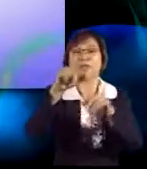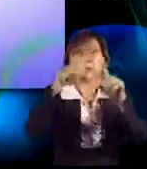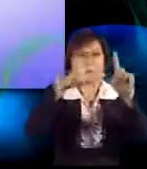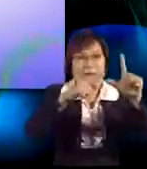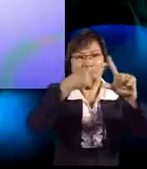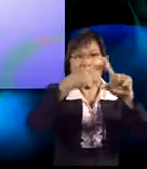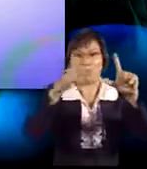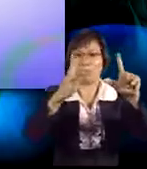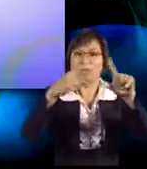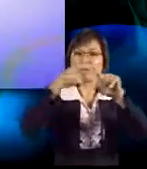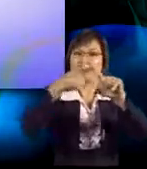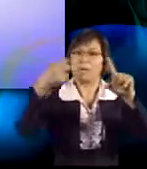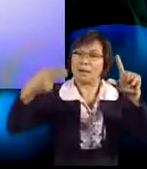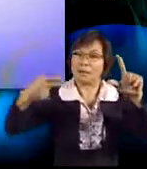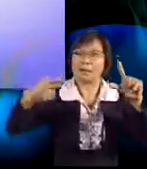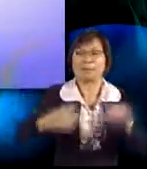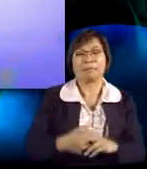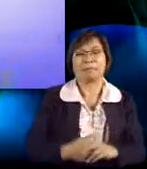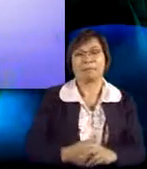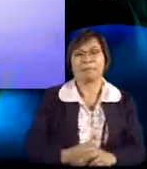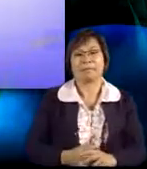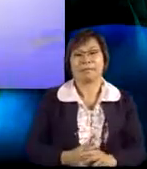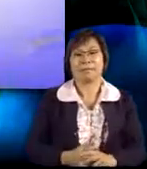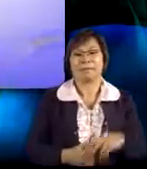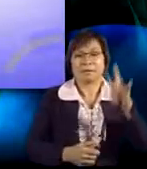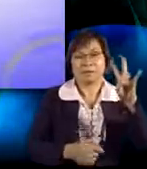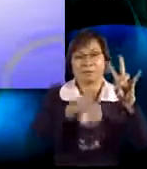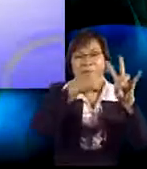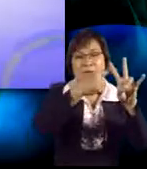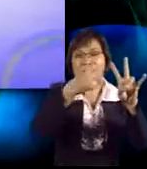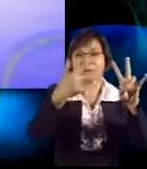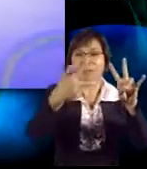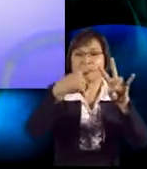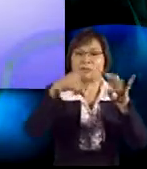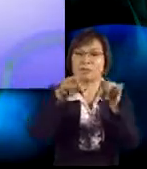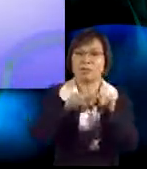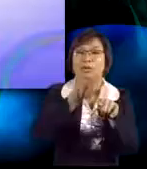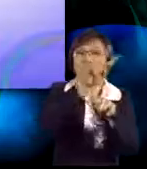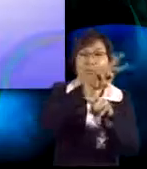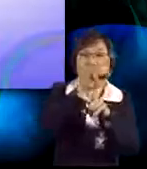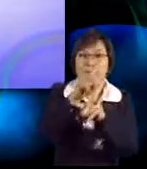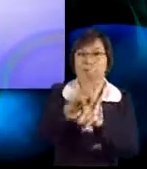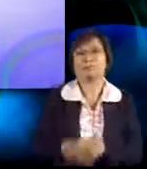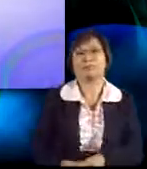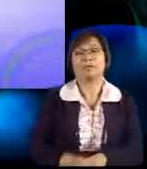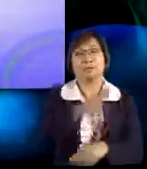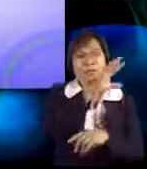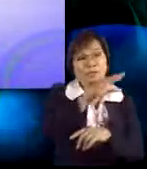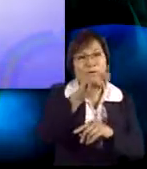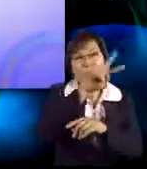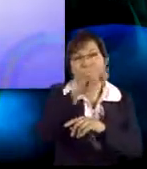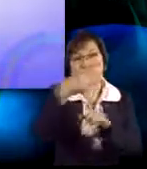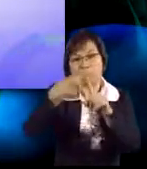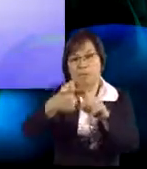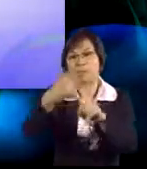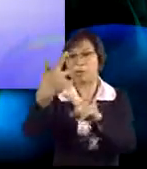multiplied by width multiplied by height. 7 multiplied by 3 equals to 21, and 21